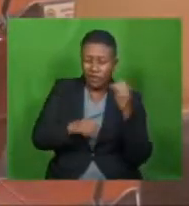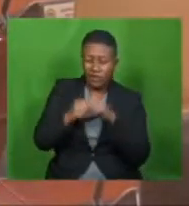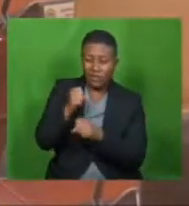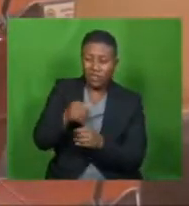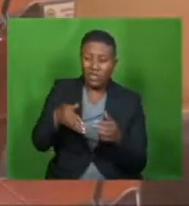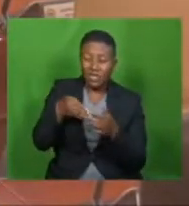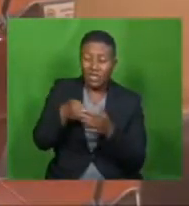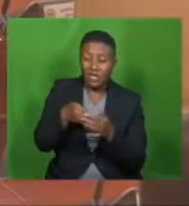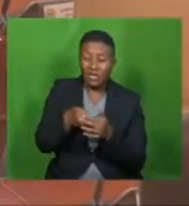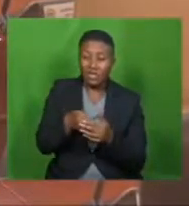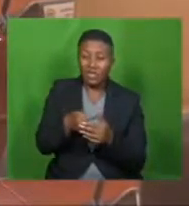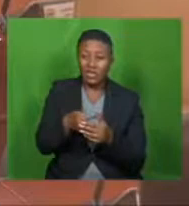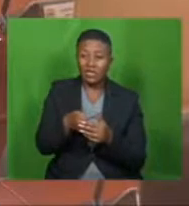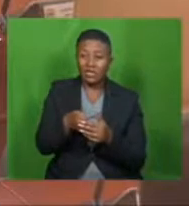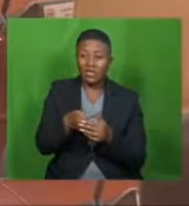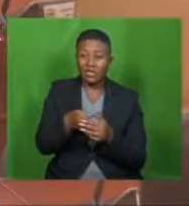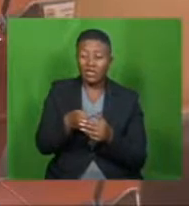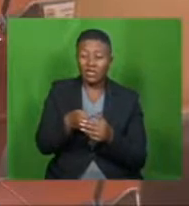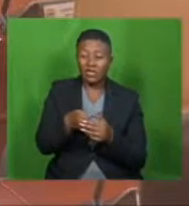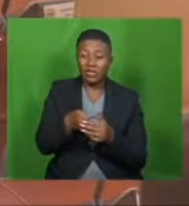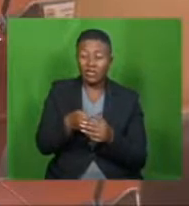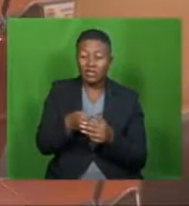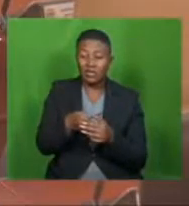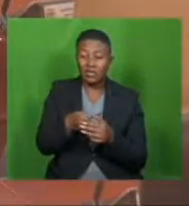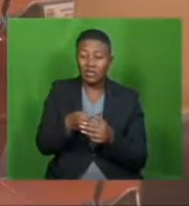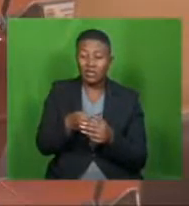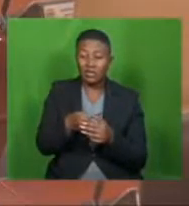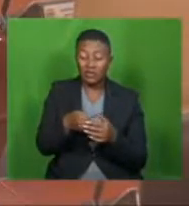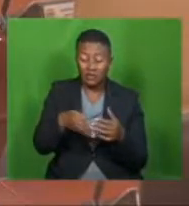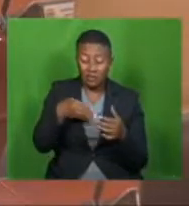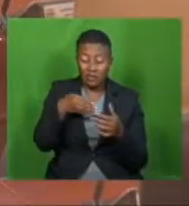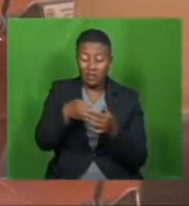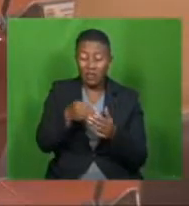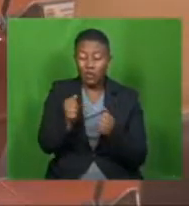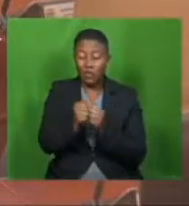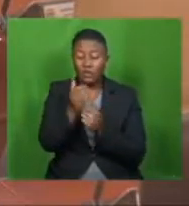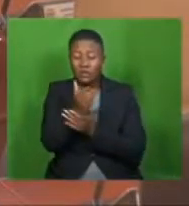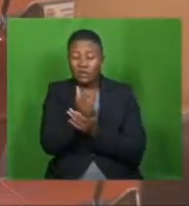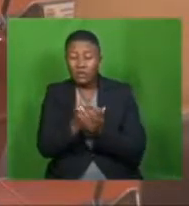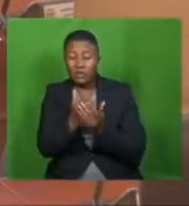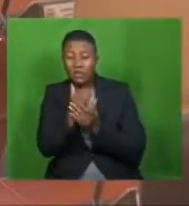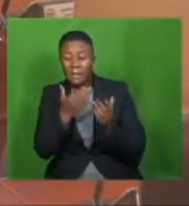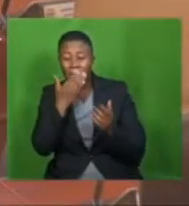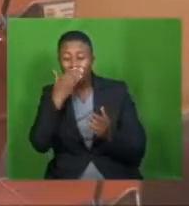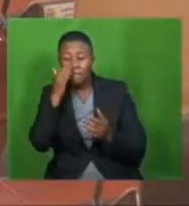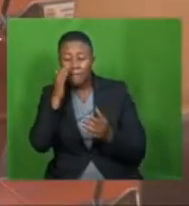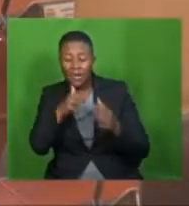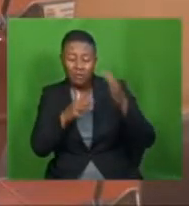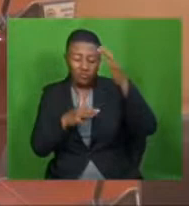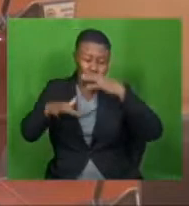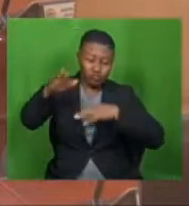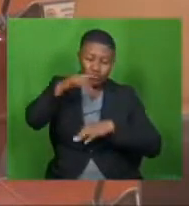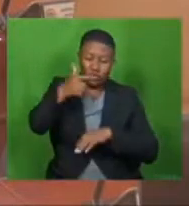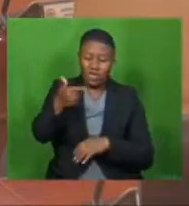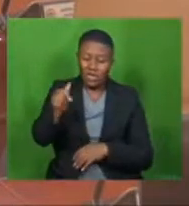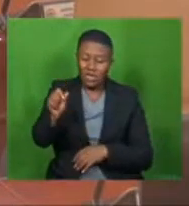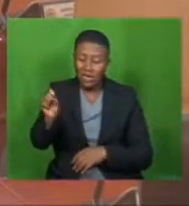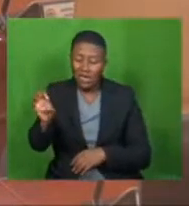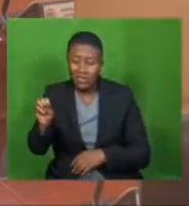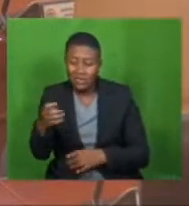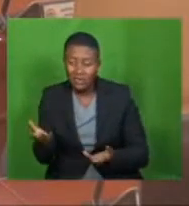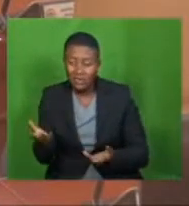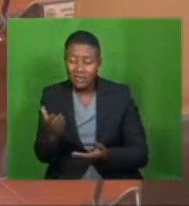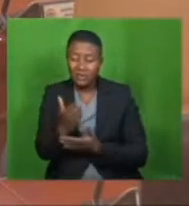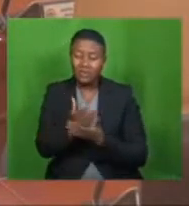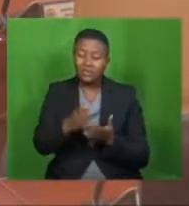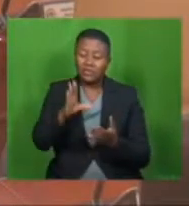honorable members, you have 3 minutes. Yeah, we fight against emission of gases. So, Mr. Speaker, we will thank the minister for this. We